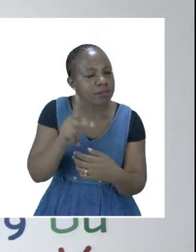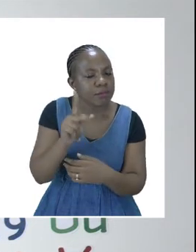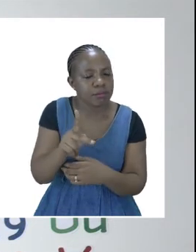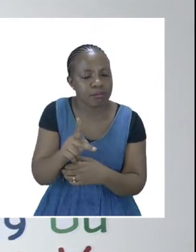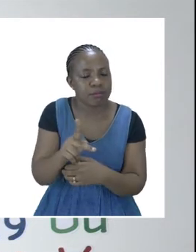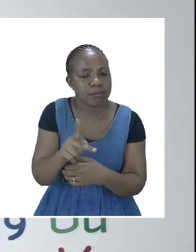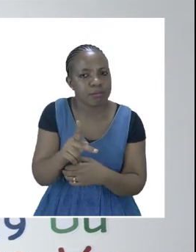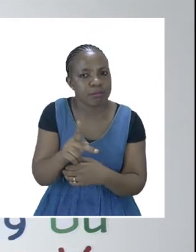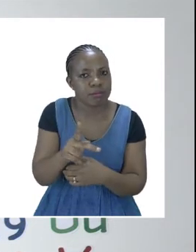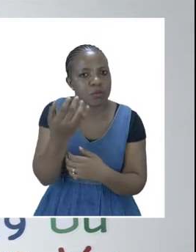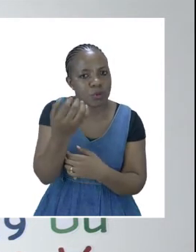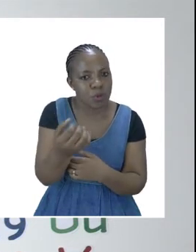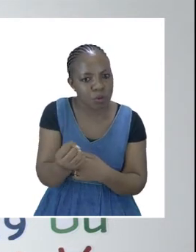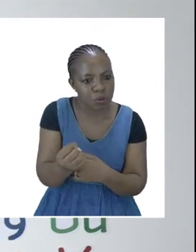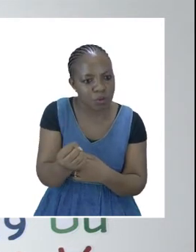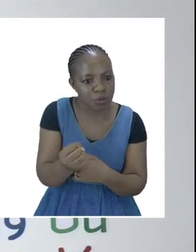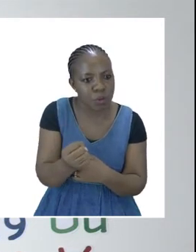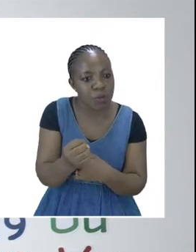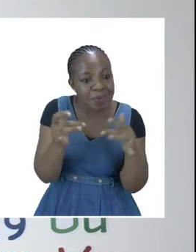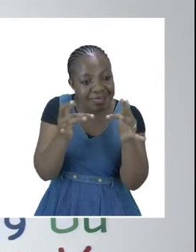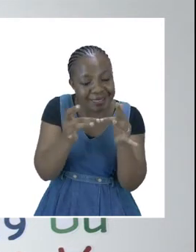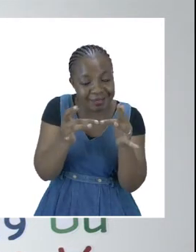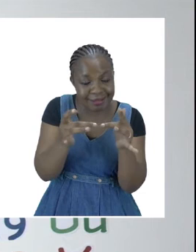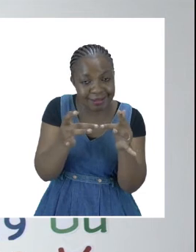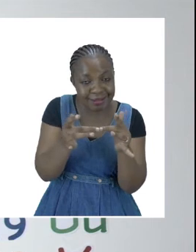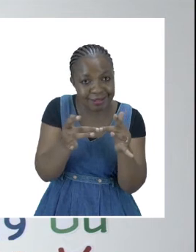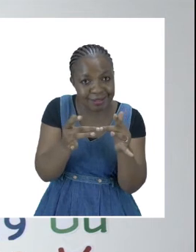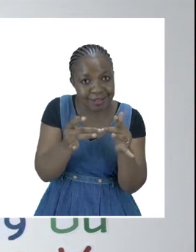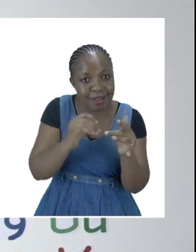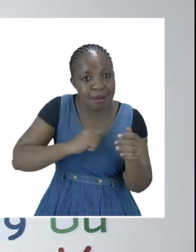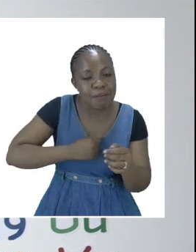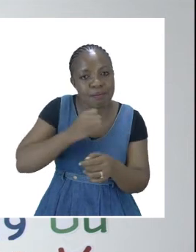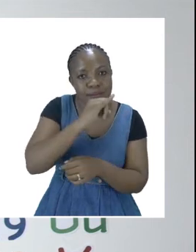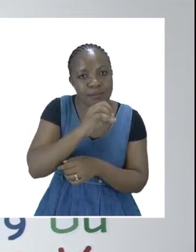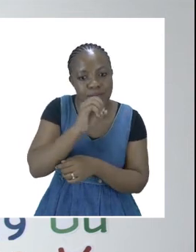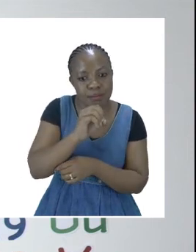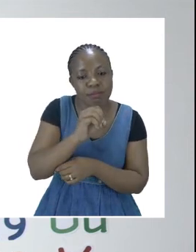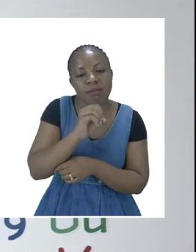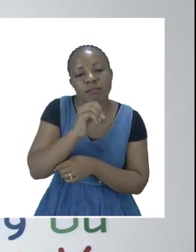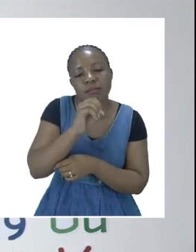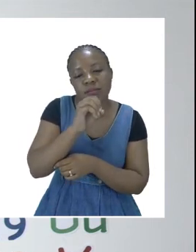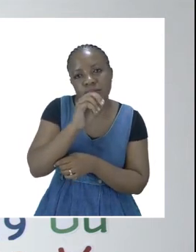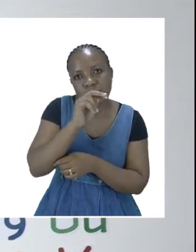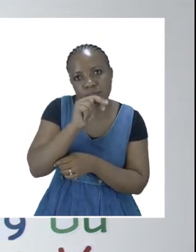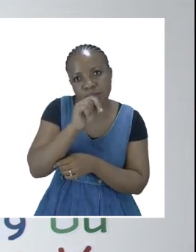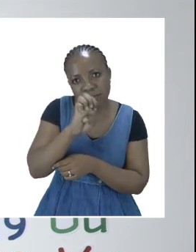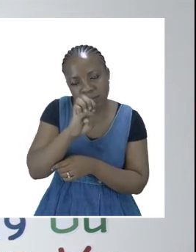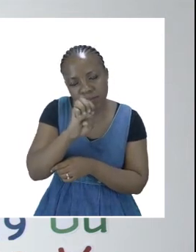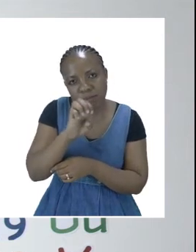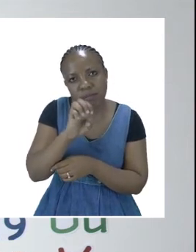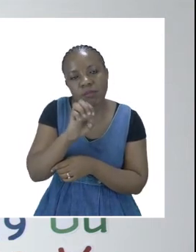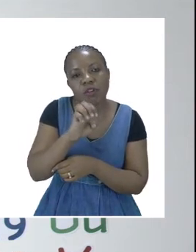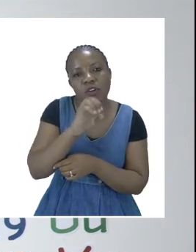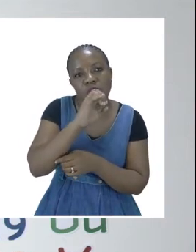are also available on our online platforms. MyZone and Zoshie Facebook pages and